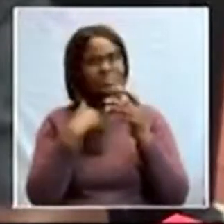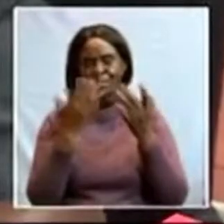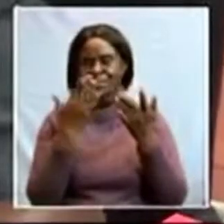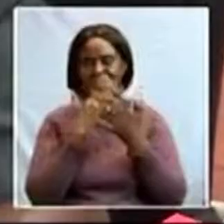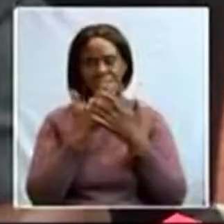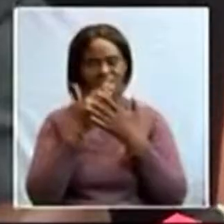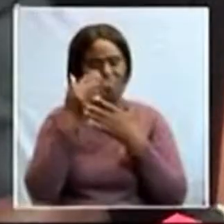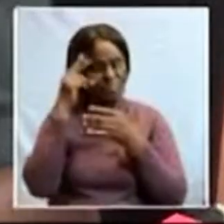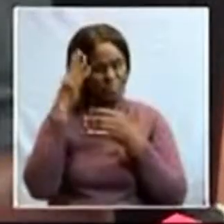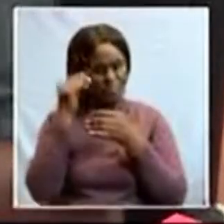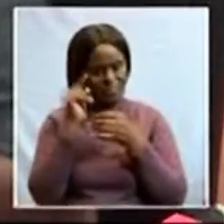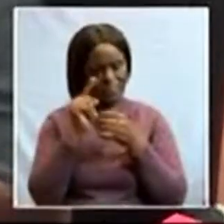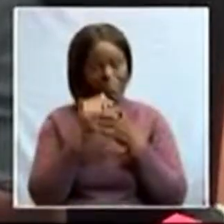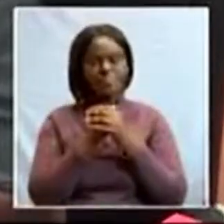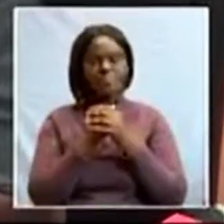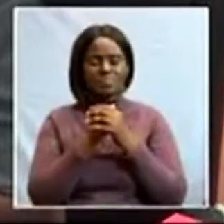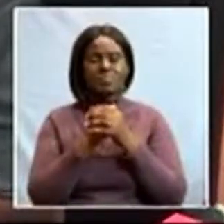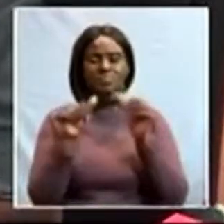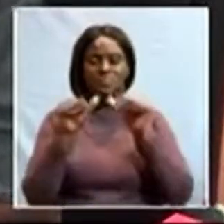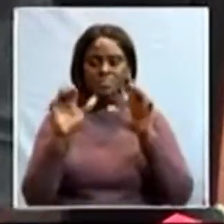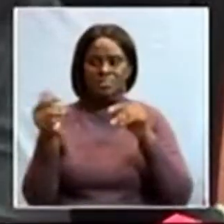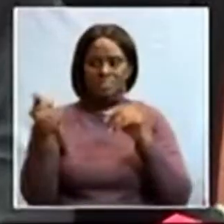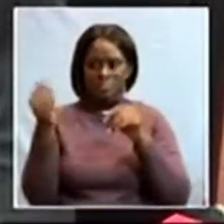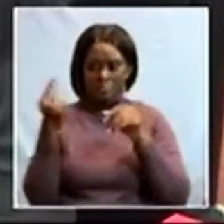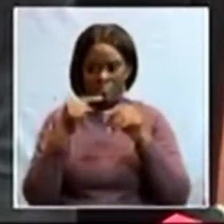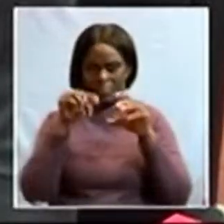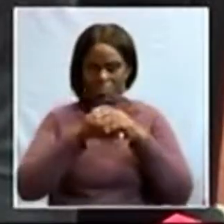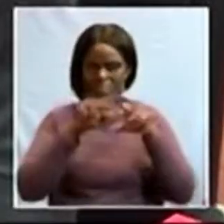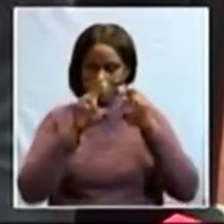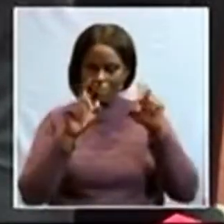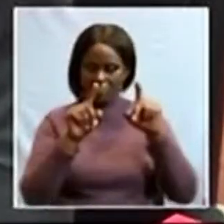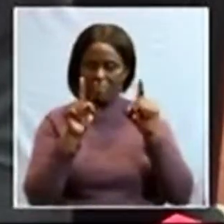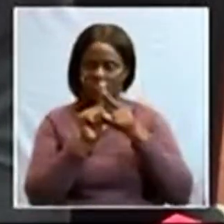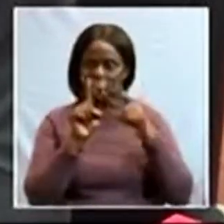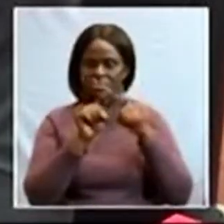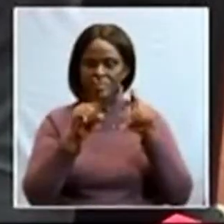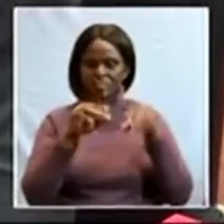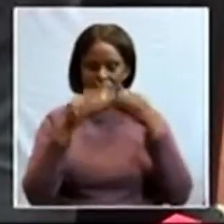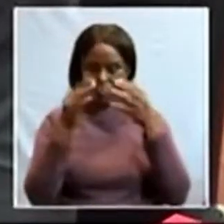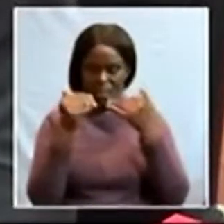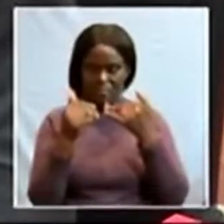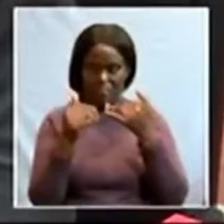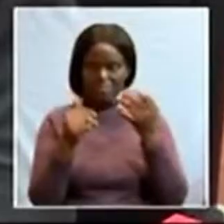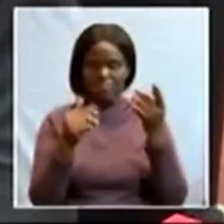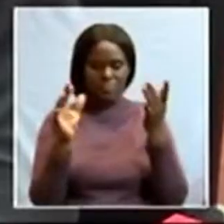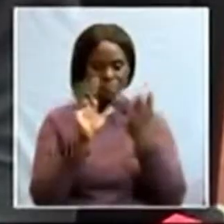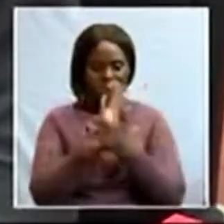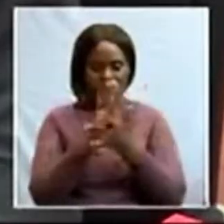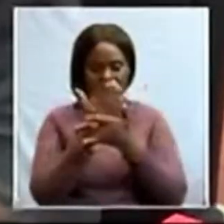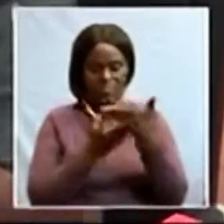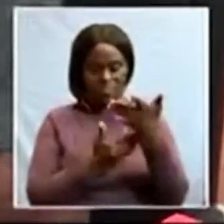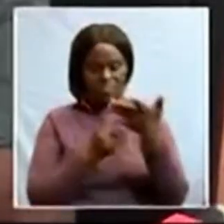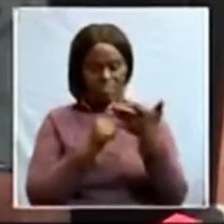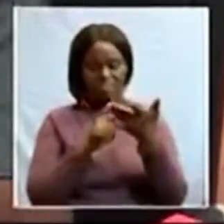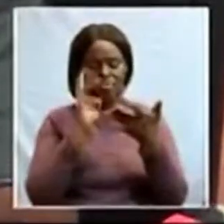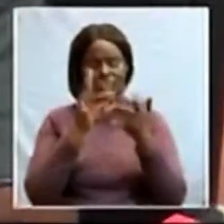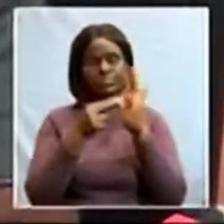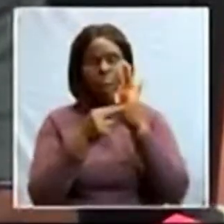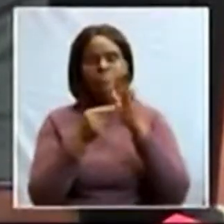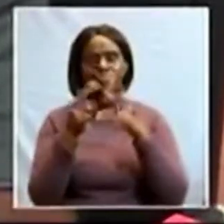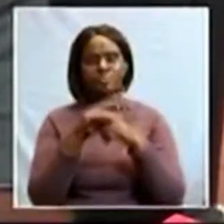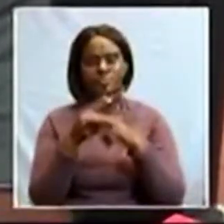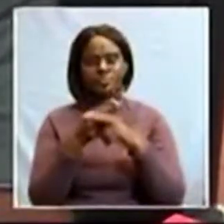Because the reason why auditors come is to verify this, and you provide the documents. This would actually